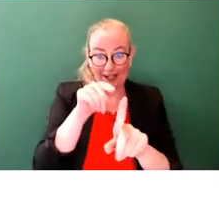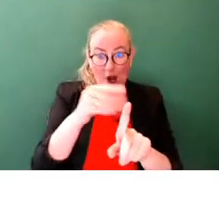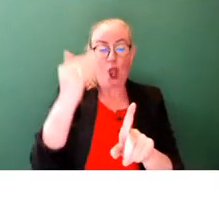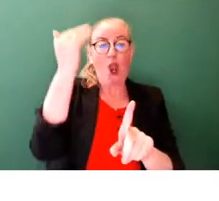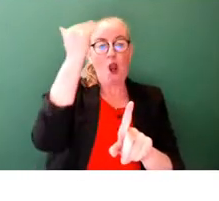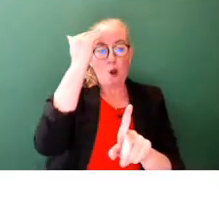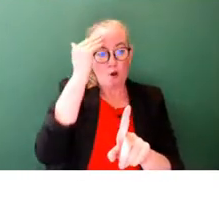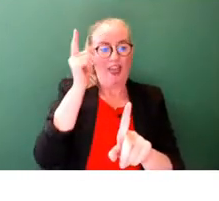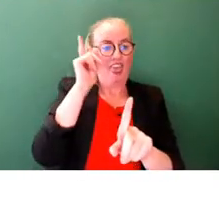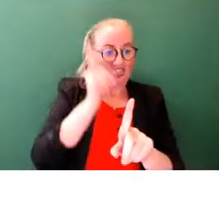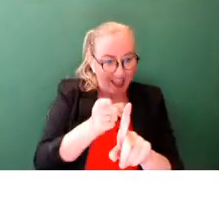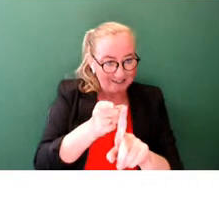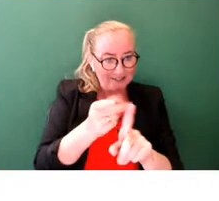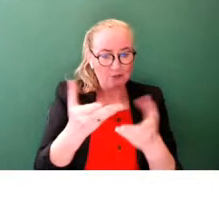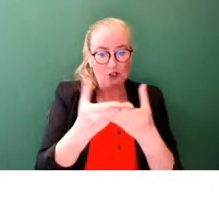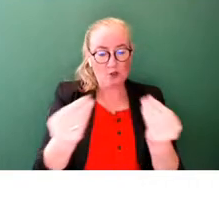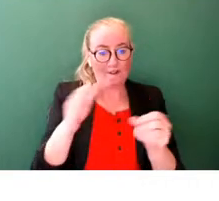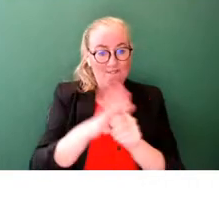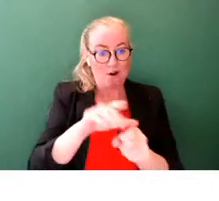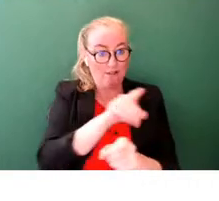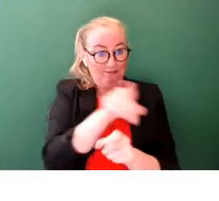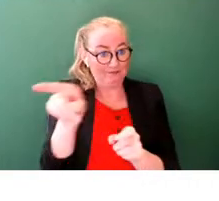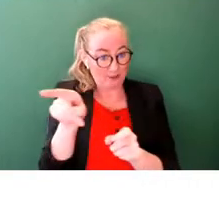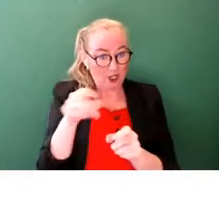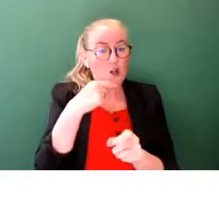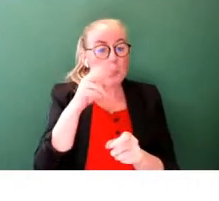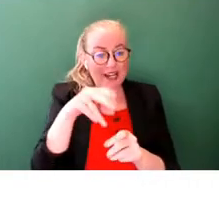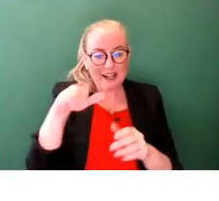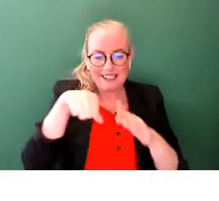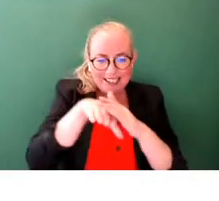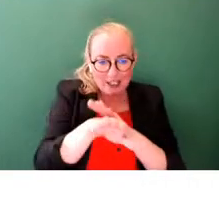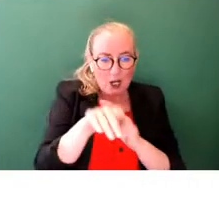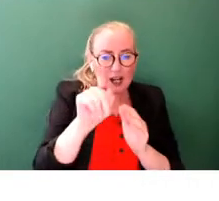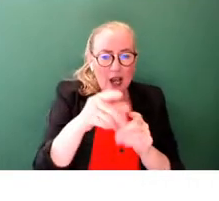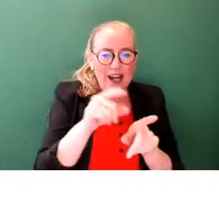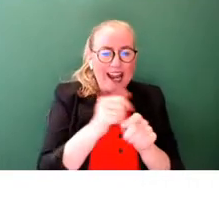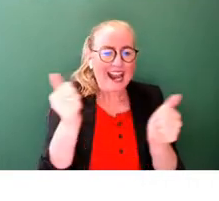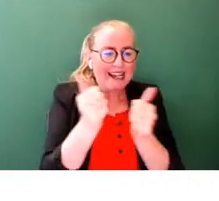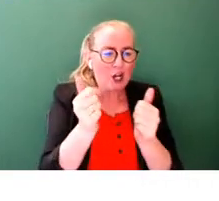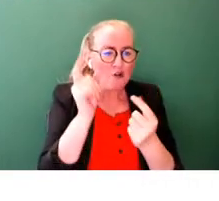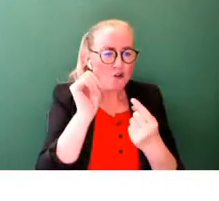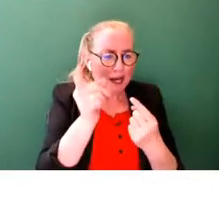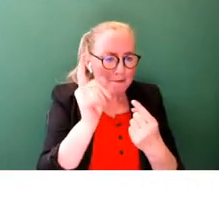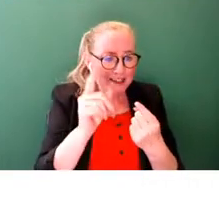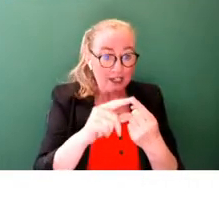is a resource for them. And if you go there, you can find our recommendations.